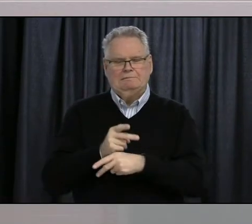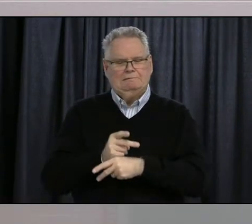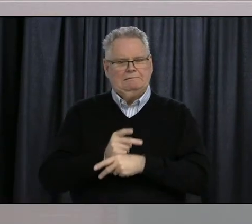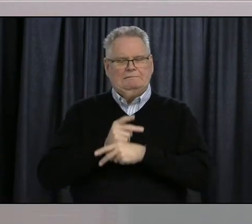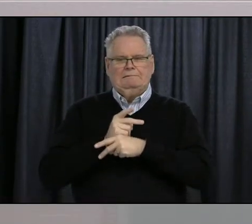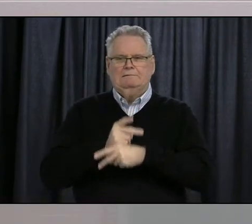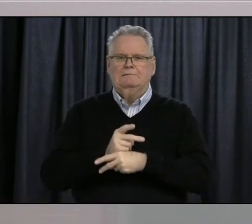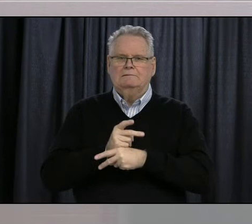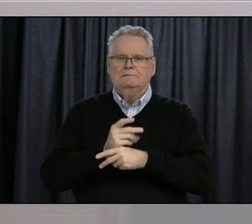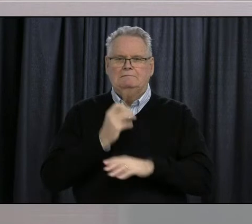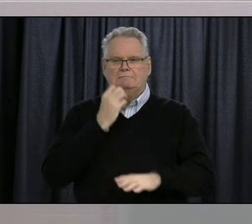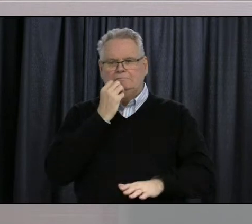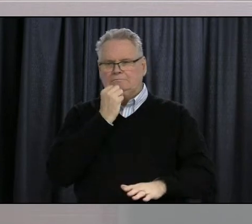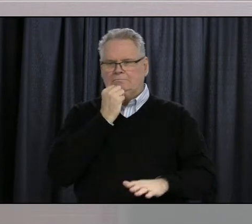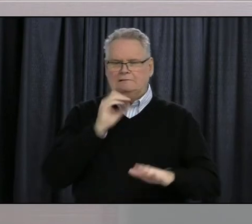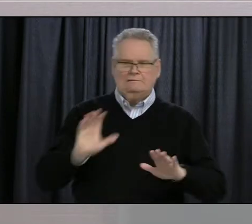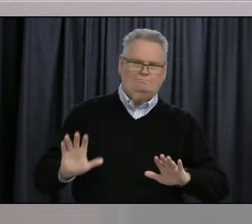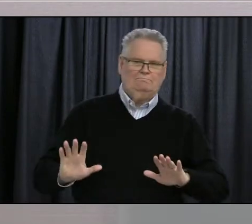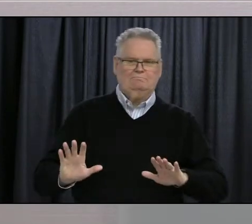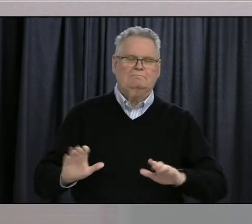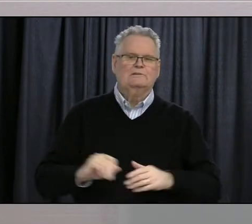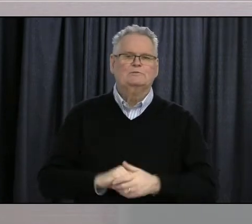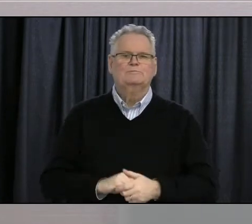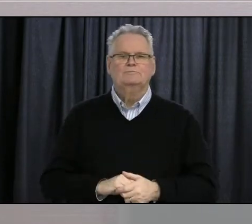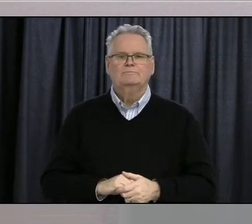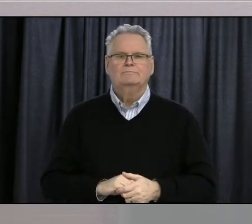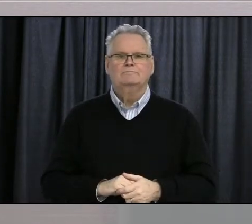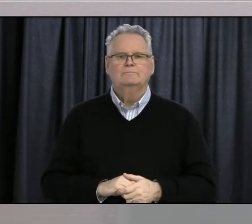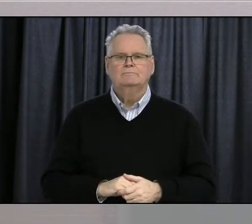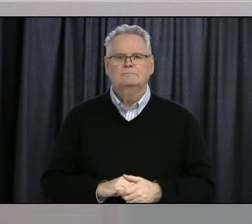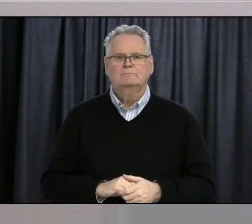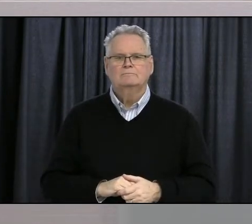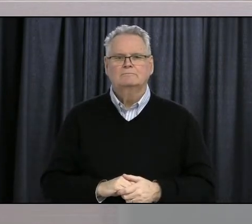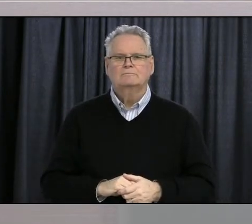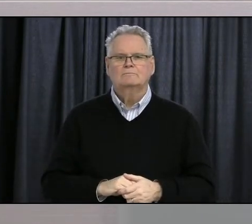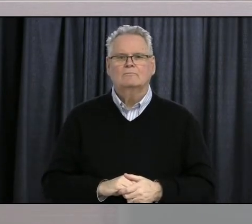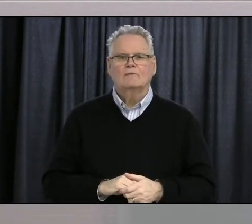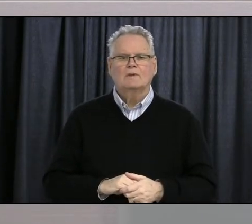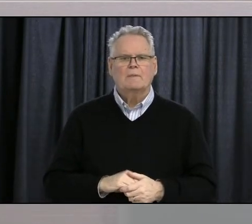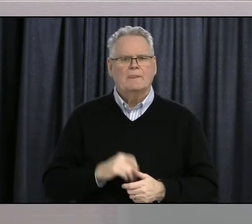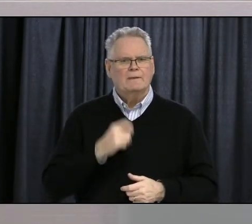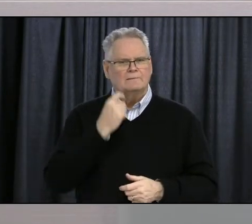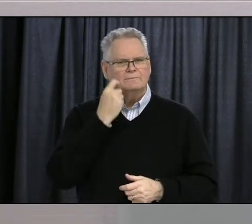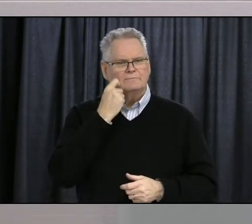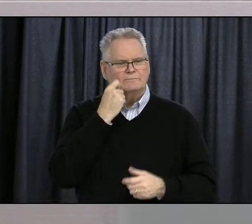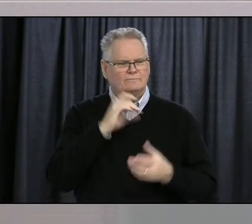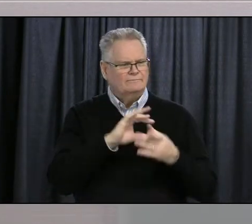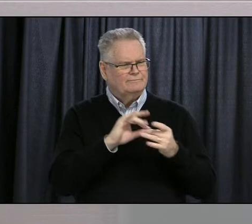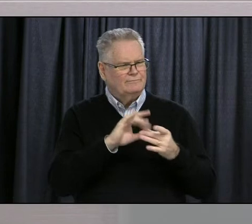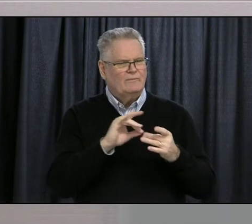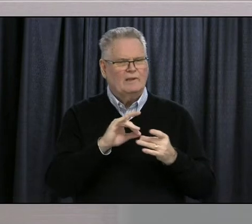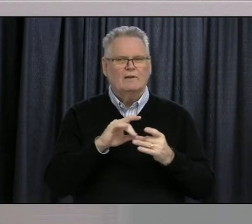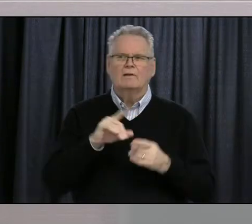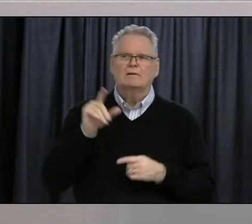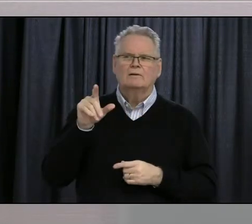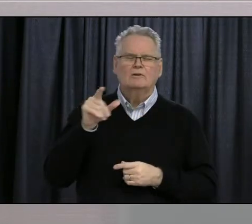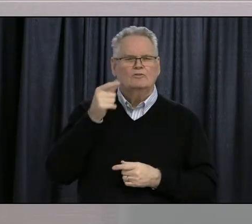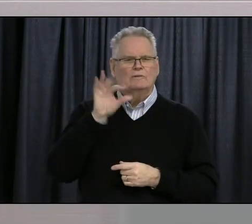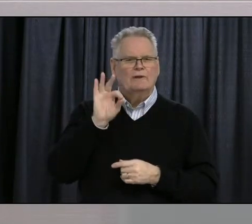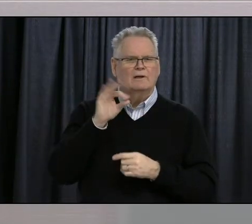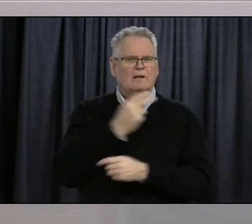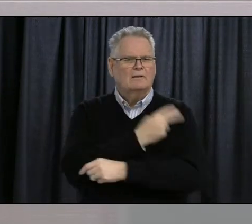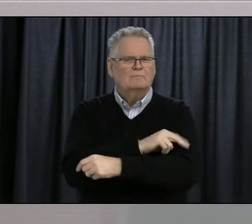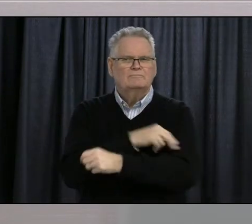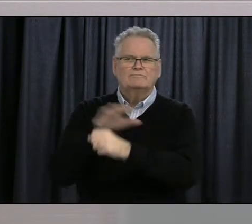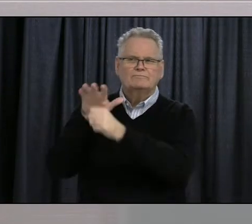You mentioned that Central Health has identified and made changes in order to make sure a cold chain break doesn't happen. Are you able